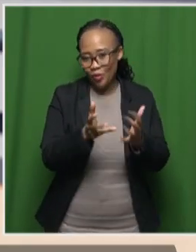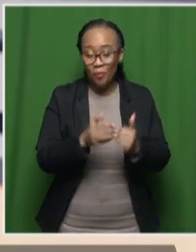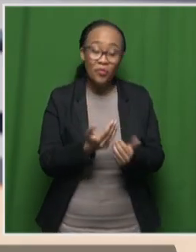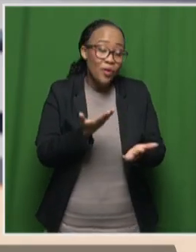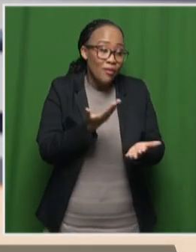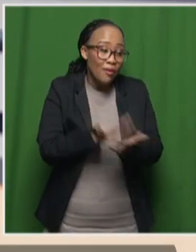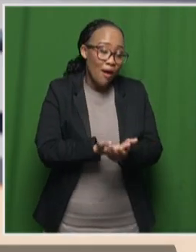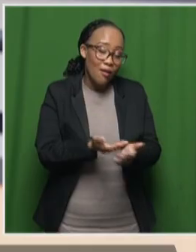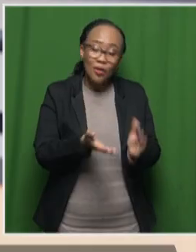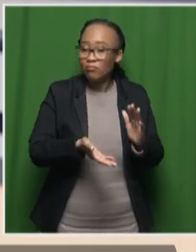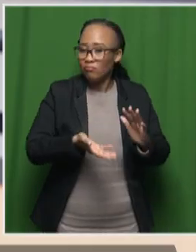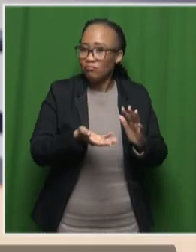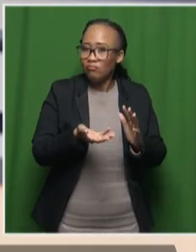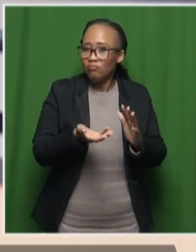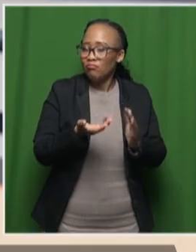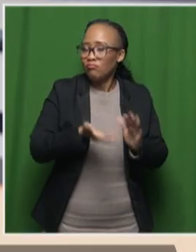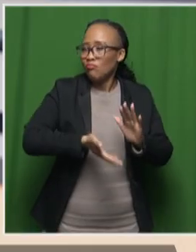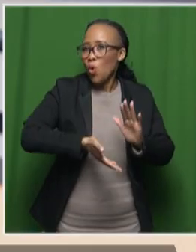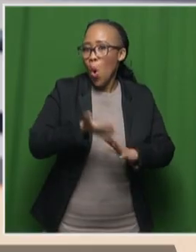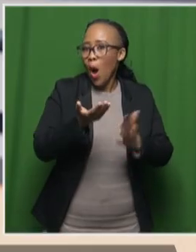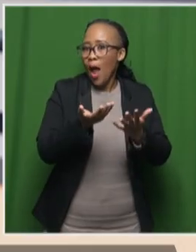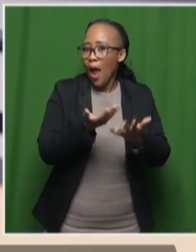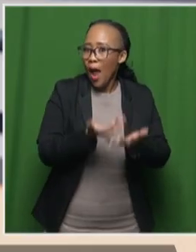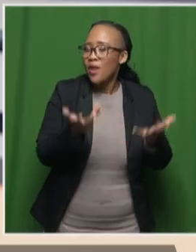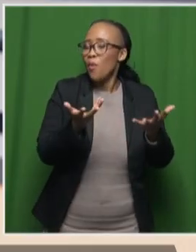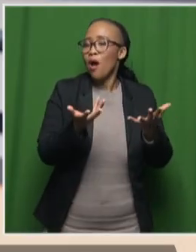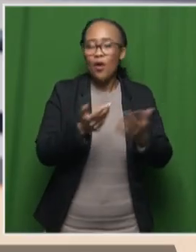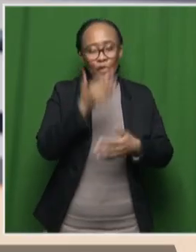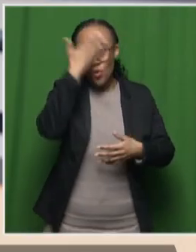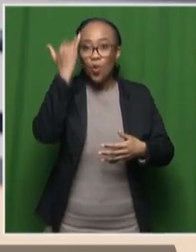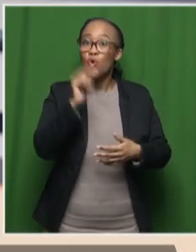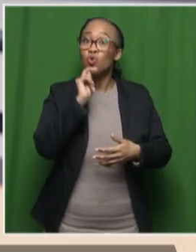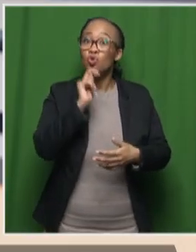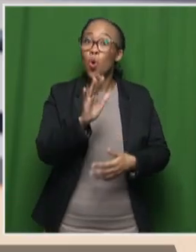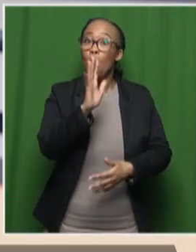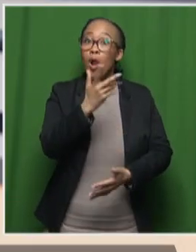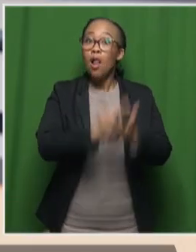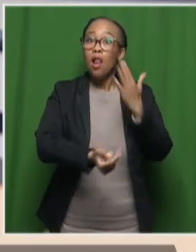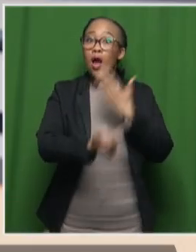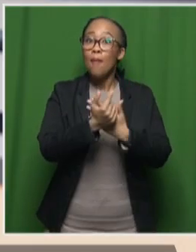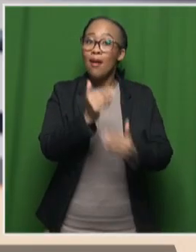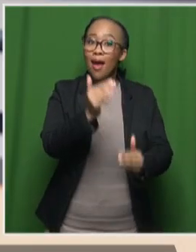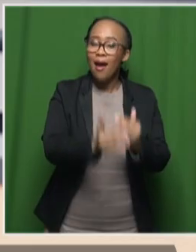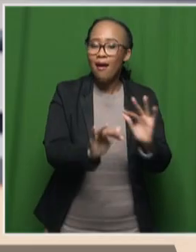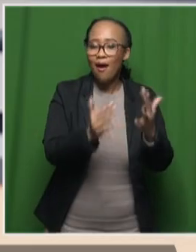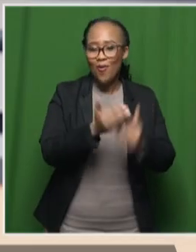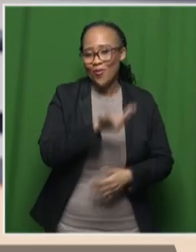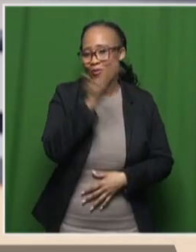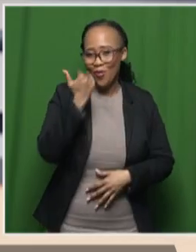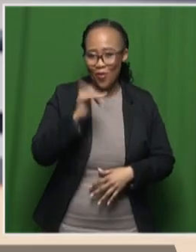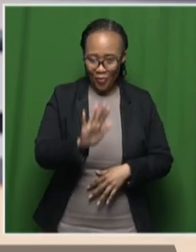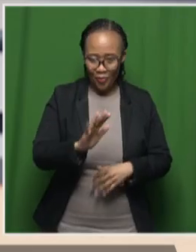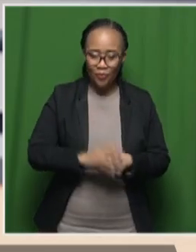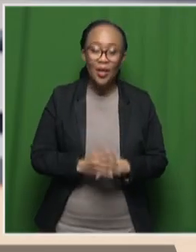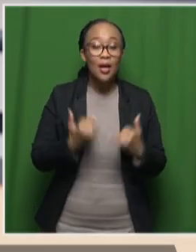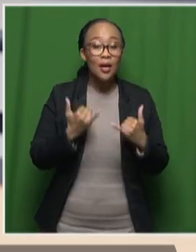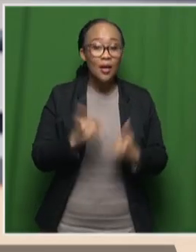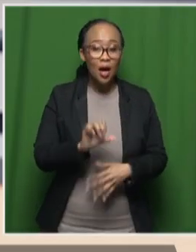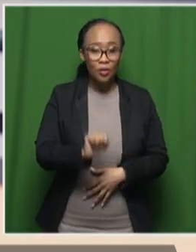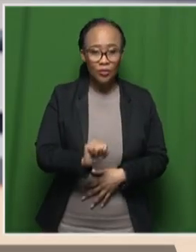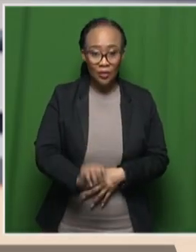can go anywhere. You have no idea where this is going to be. But I mean, if we look at Noah Lyles, we're going to get to the South Africans now. And